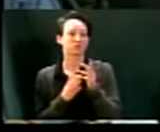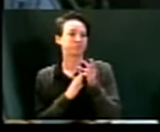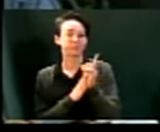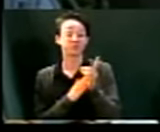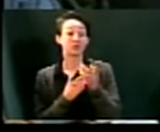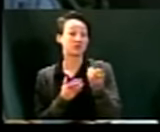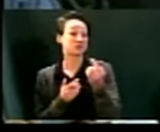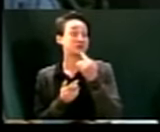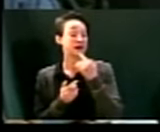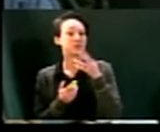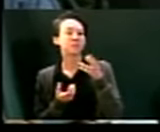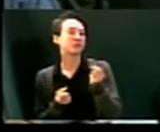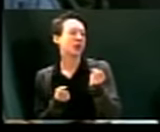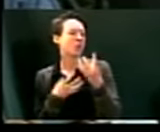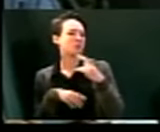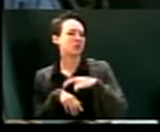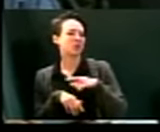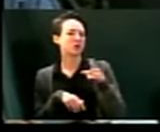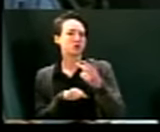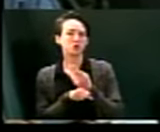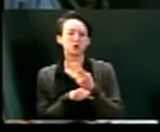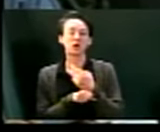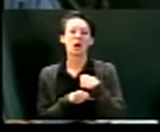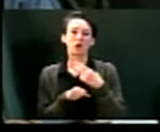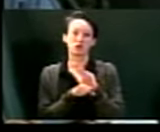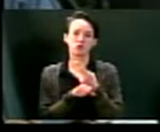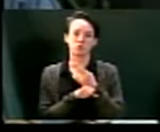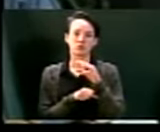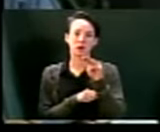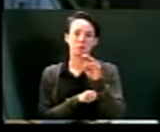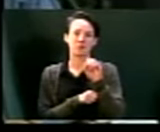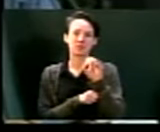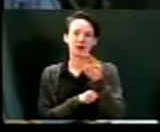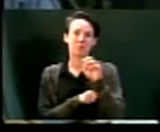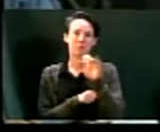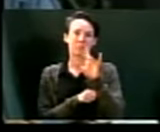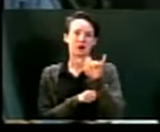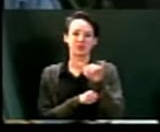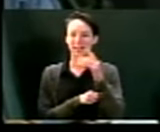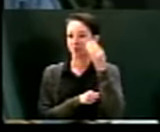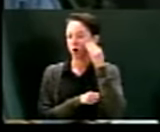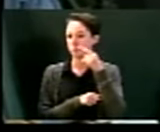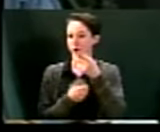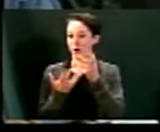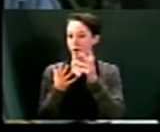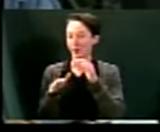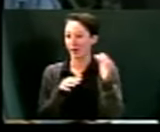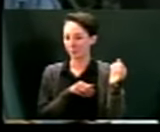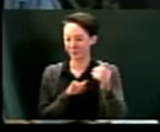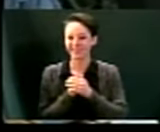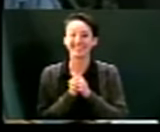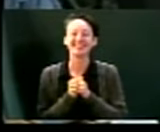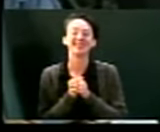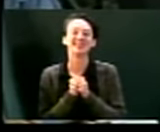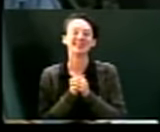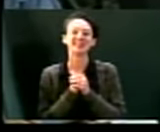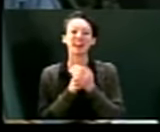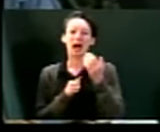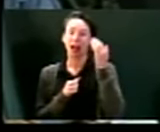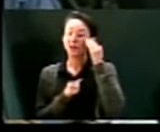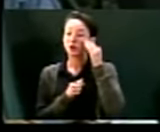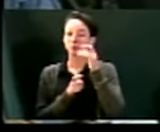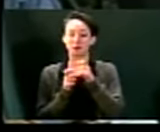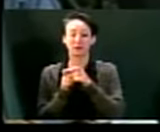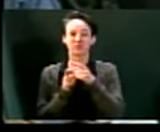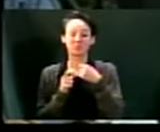time have you spent? But I'll use Ms. Massey because I know she already left. Y'all can, I know that particularly